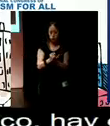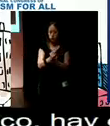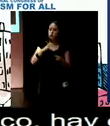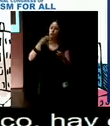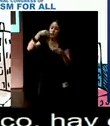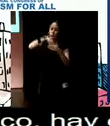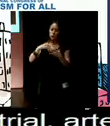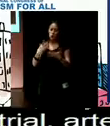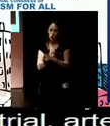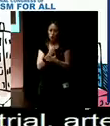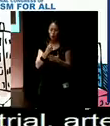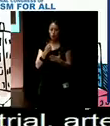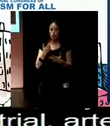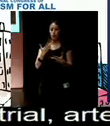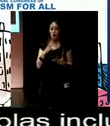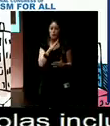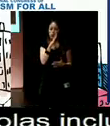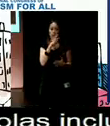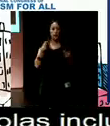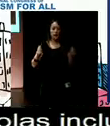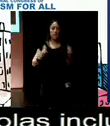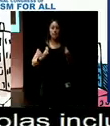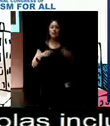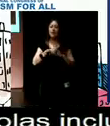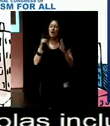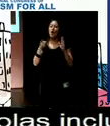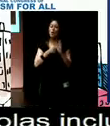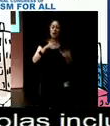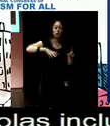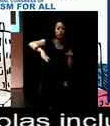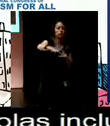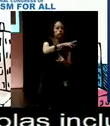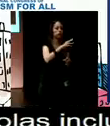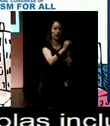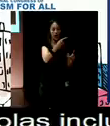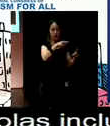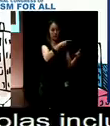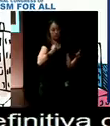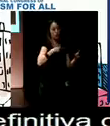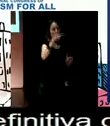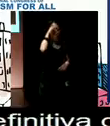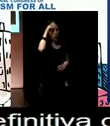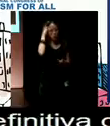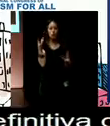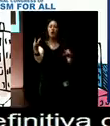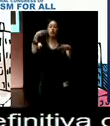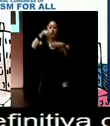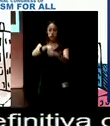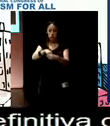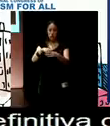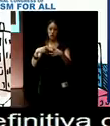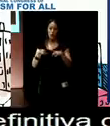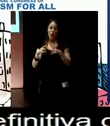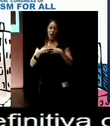even agriculture ones. All that surrounds our way of life to be defined as culture, not